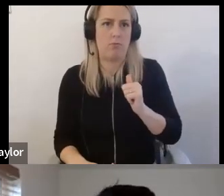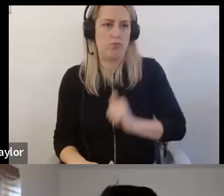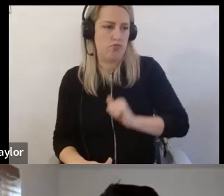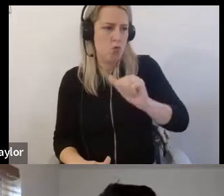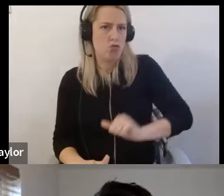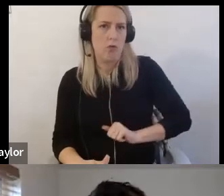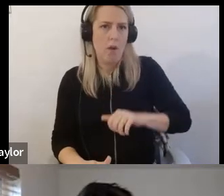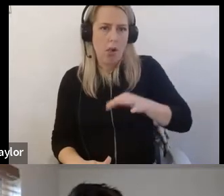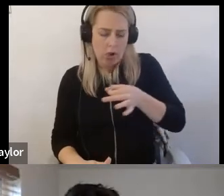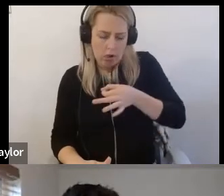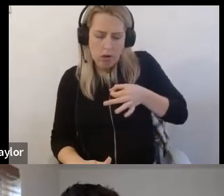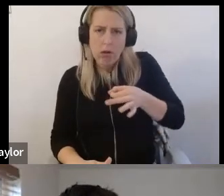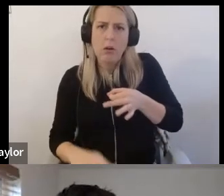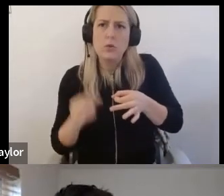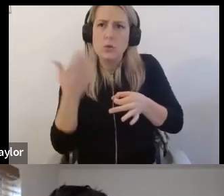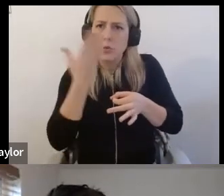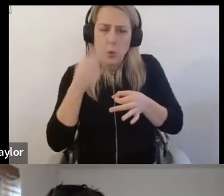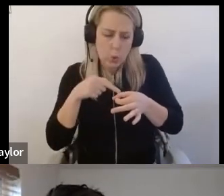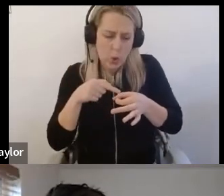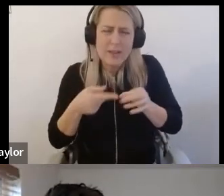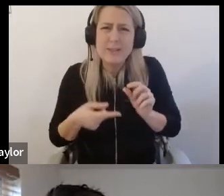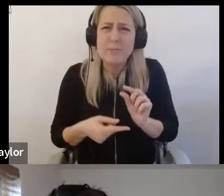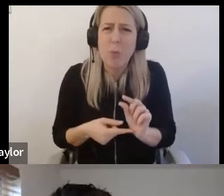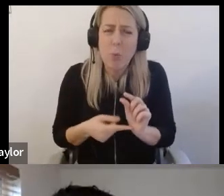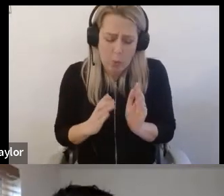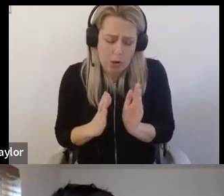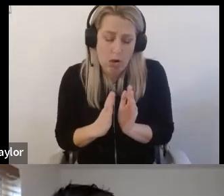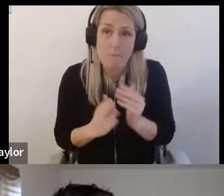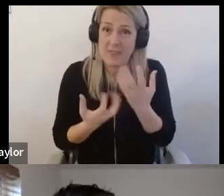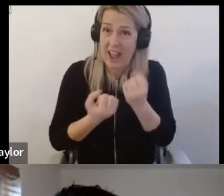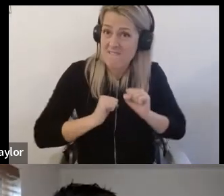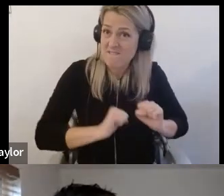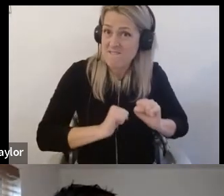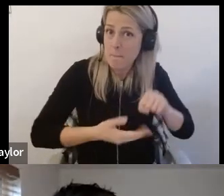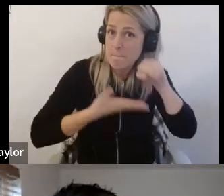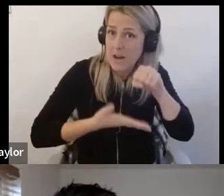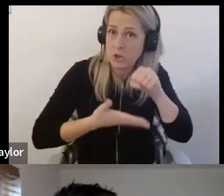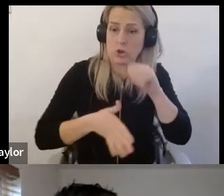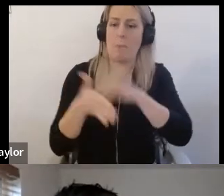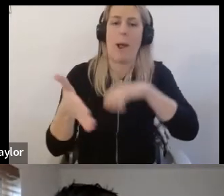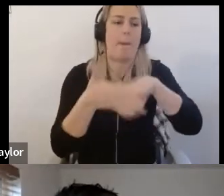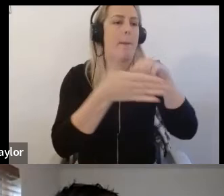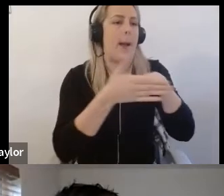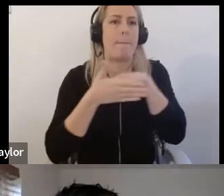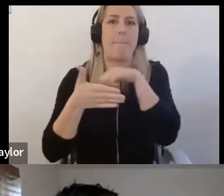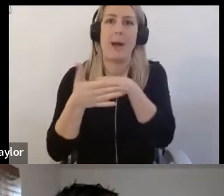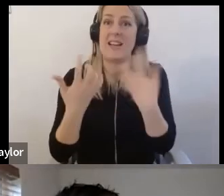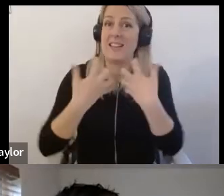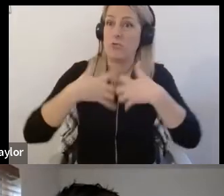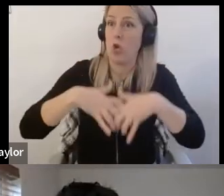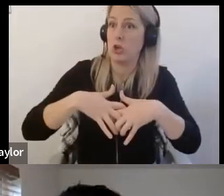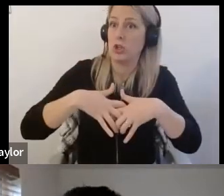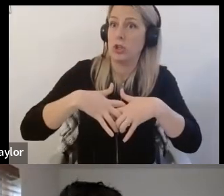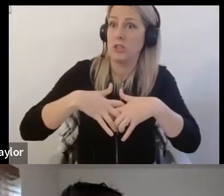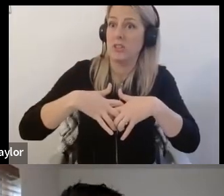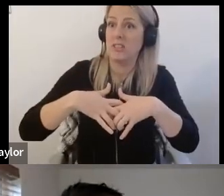does that on its own have the budget to purchase the technology it needs to, and would it get a good deal if it